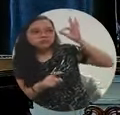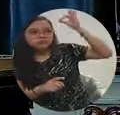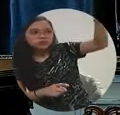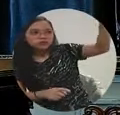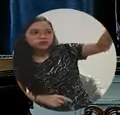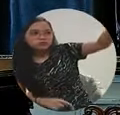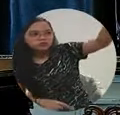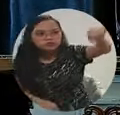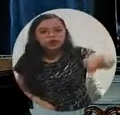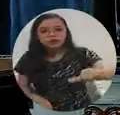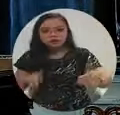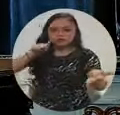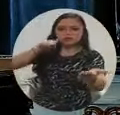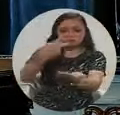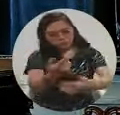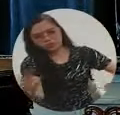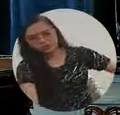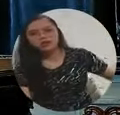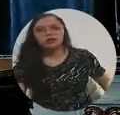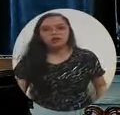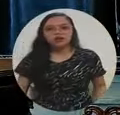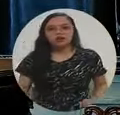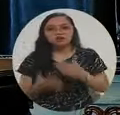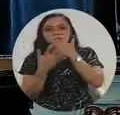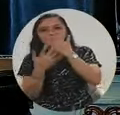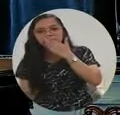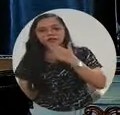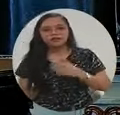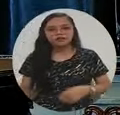Attend to the aggressiveness of your journey.